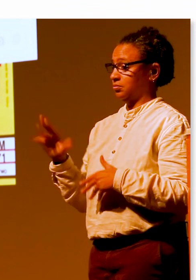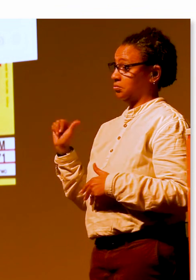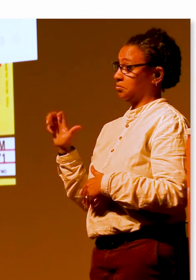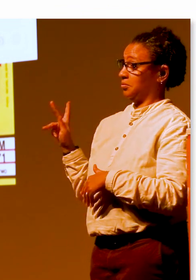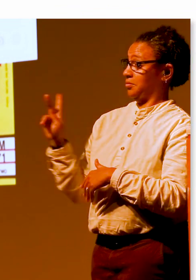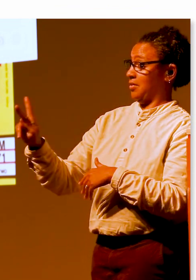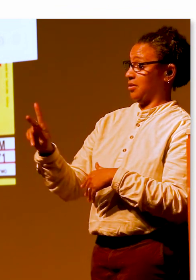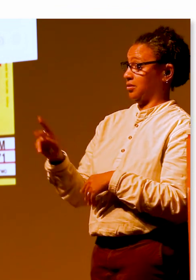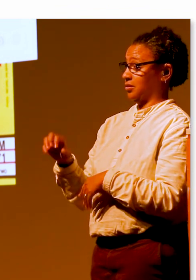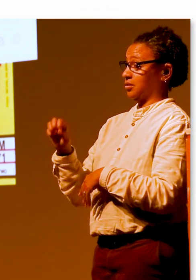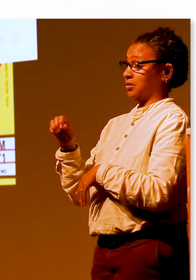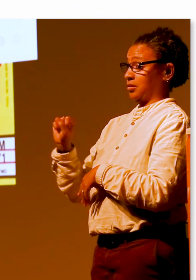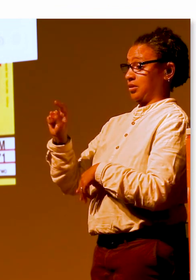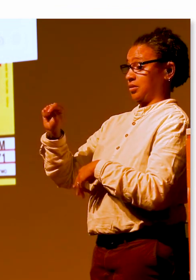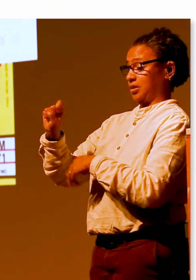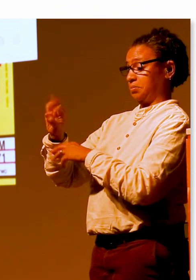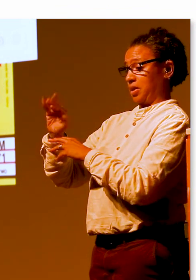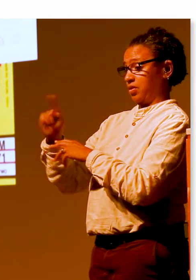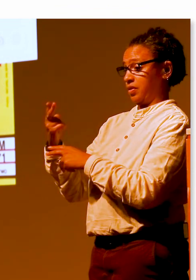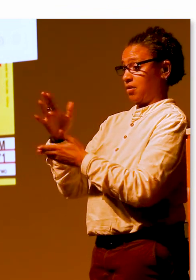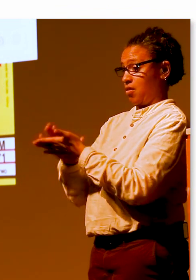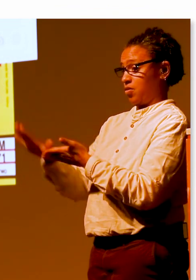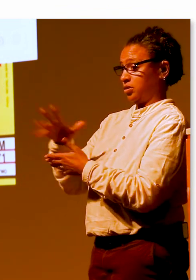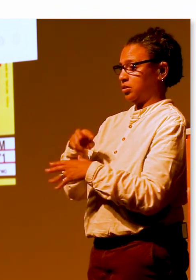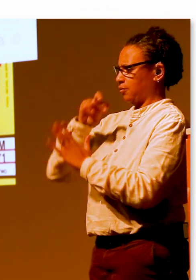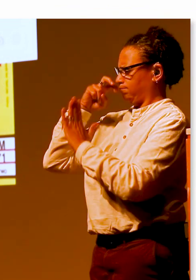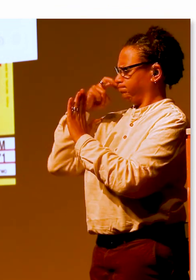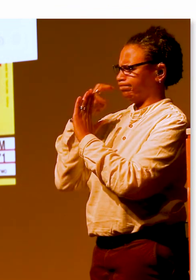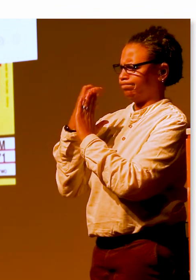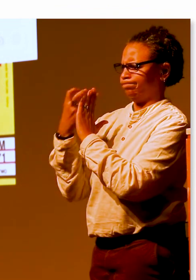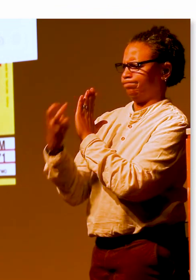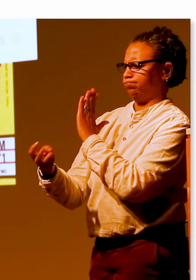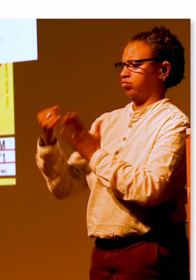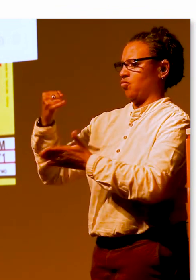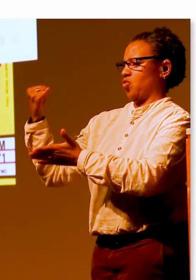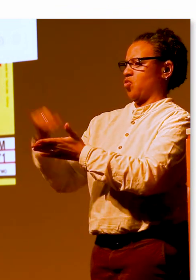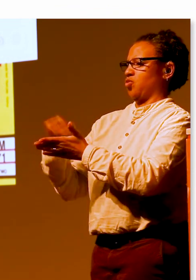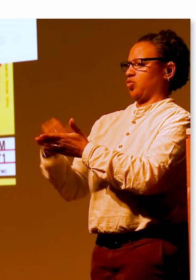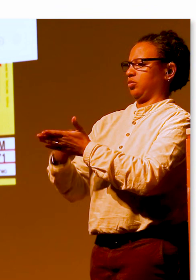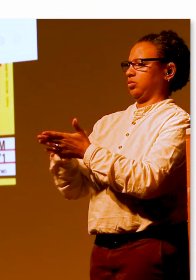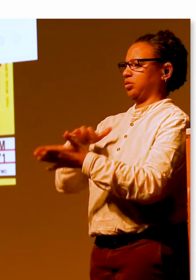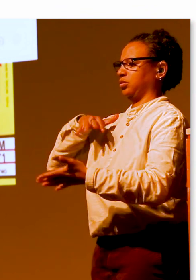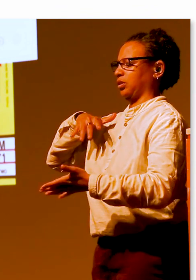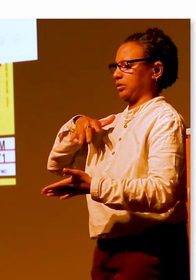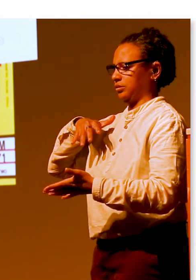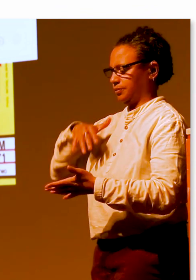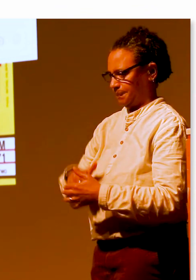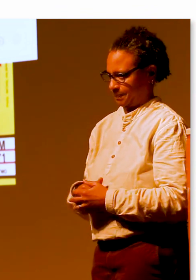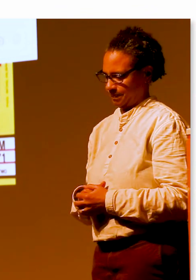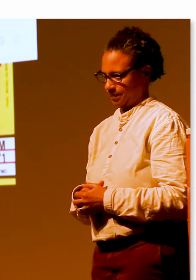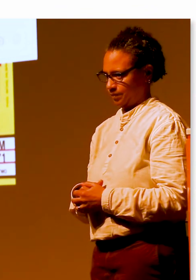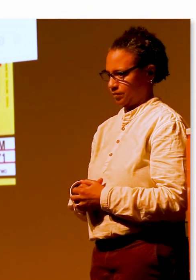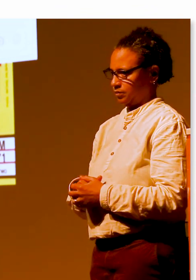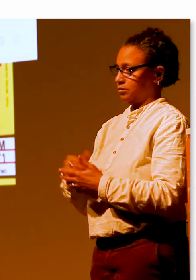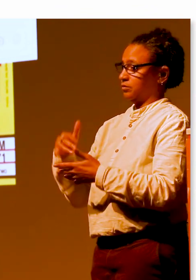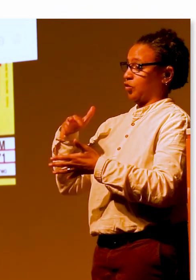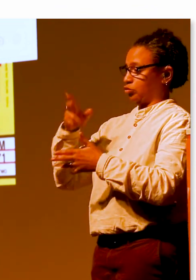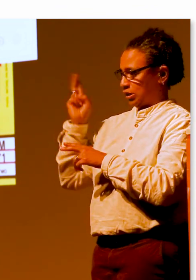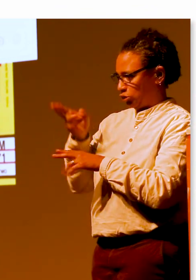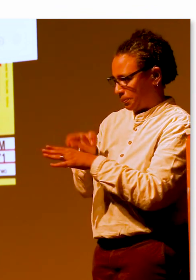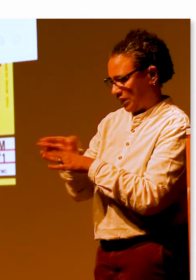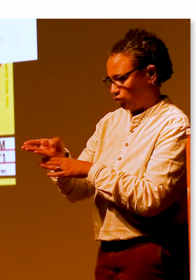4 classes a semester, trying to catch up to my peers to ensure that I would finish with an art history major. And